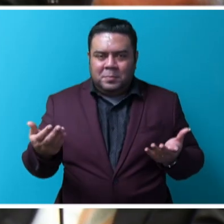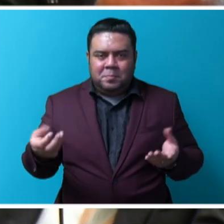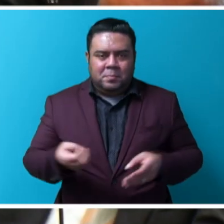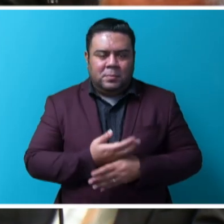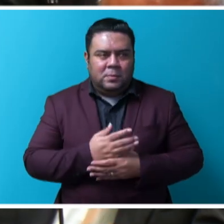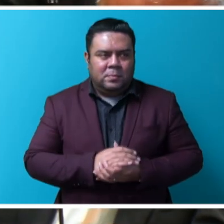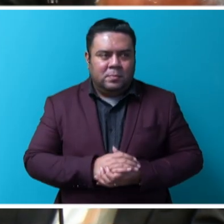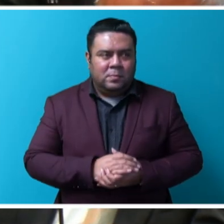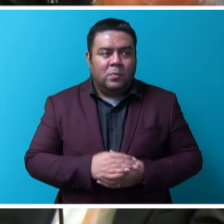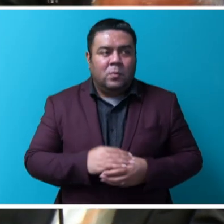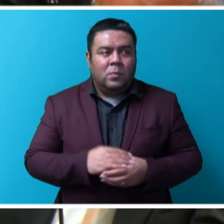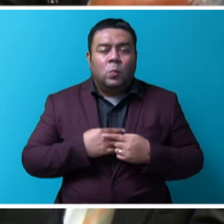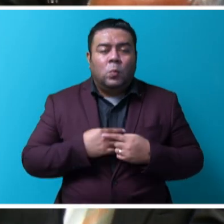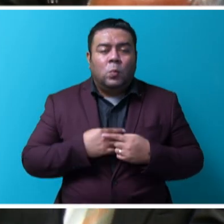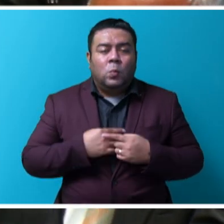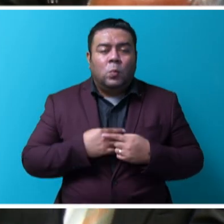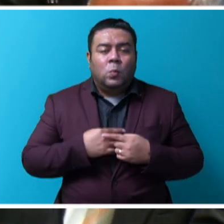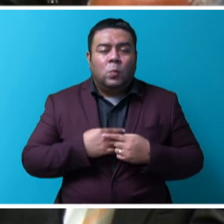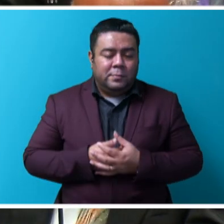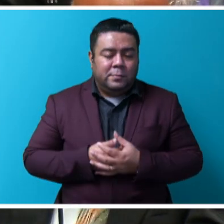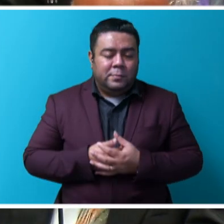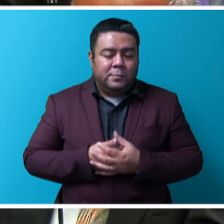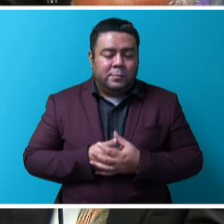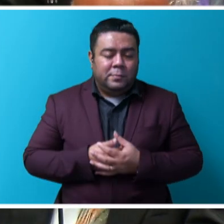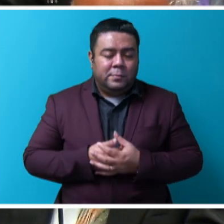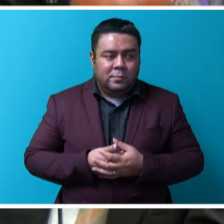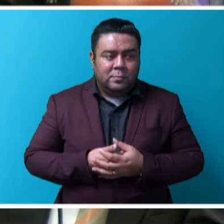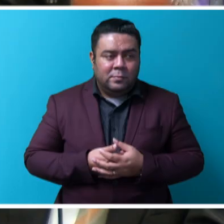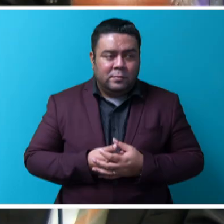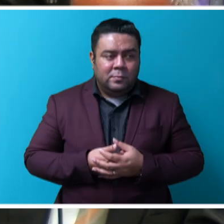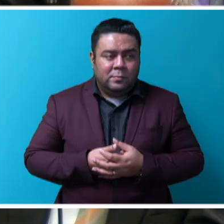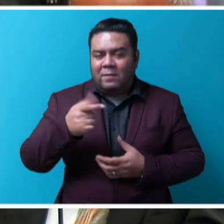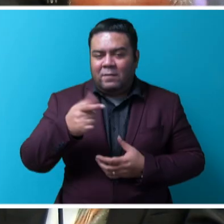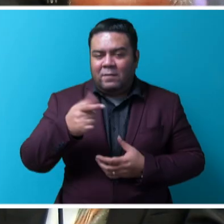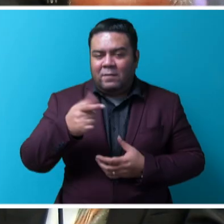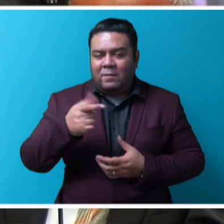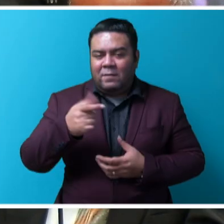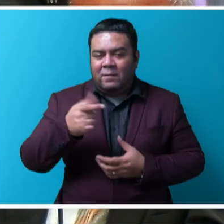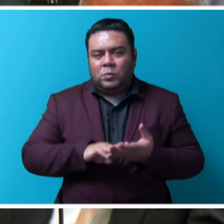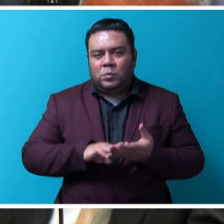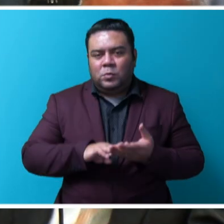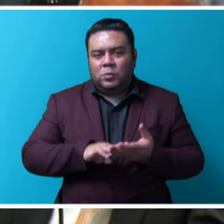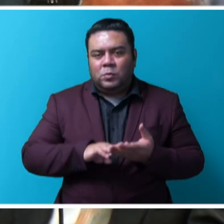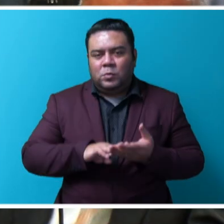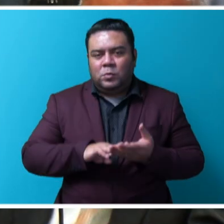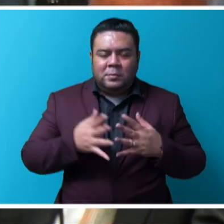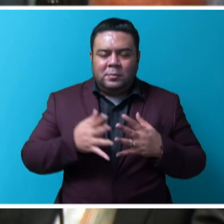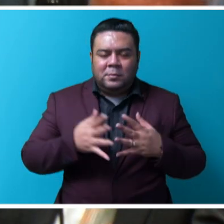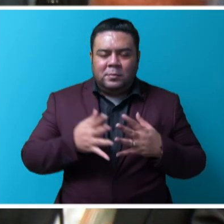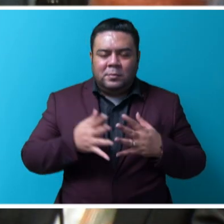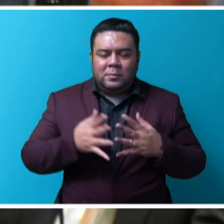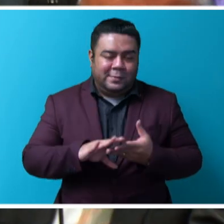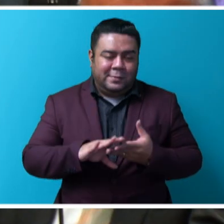for certain parts of the Act and finalization of the Fiji's National Climate Communication Strategy. This allocation will